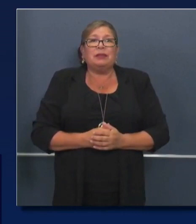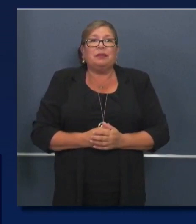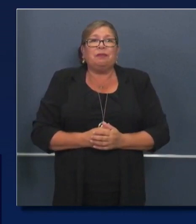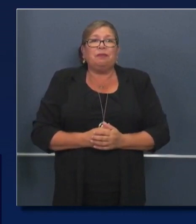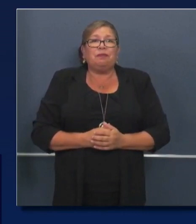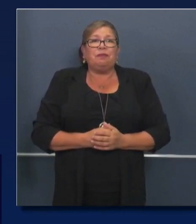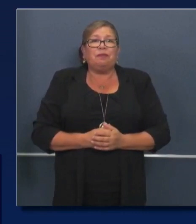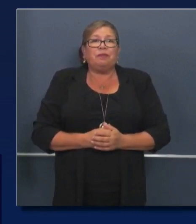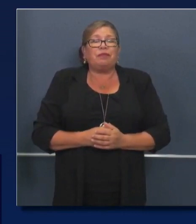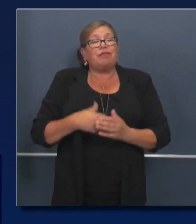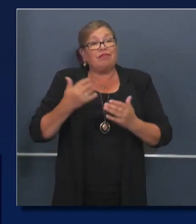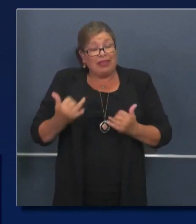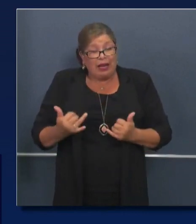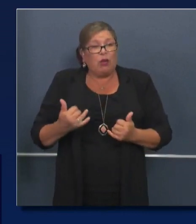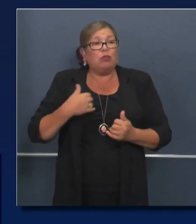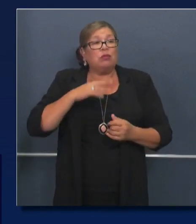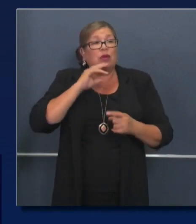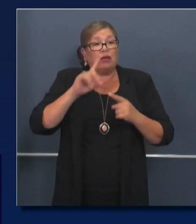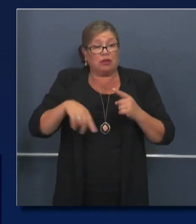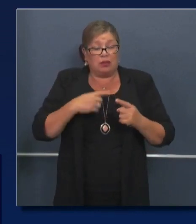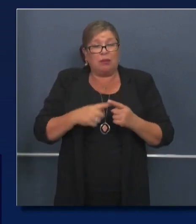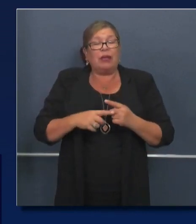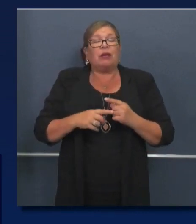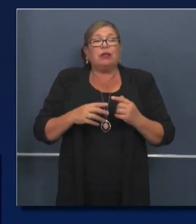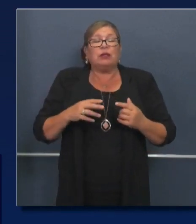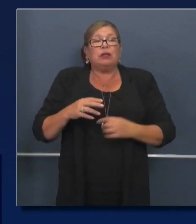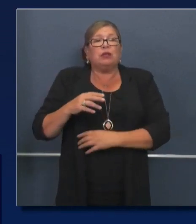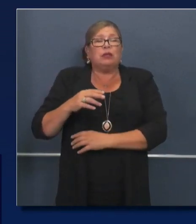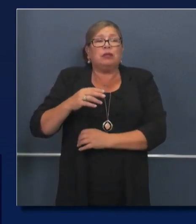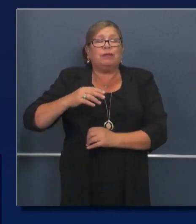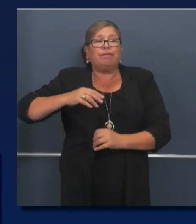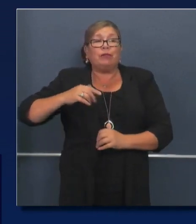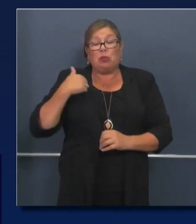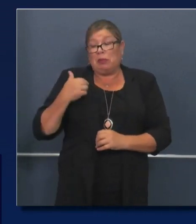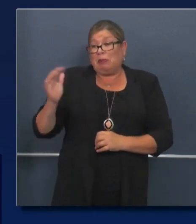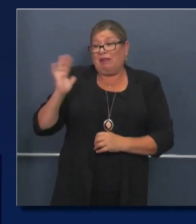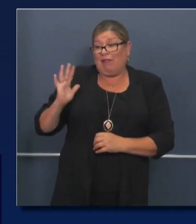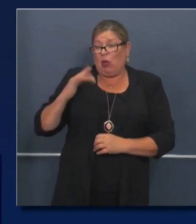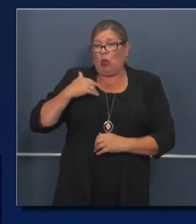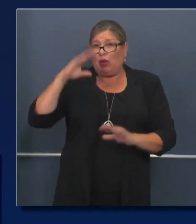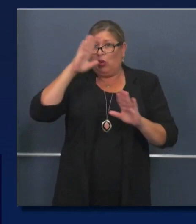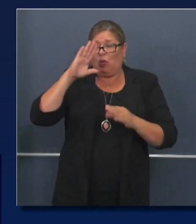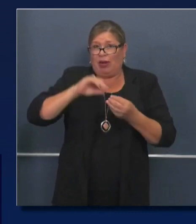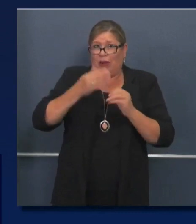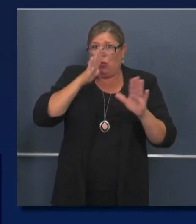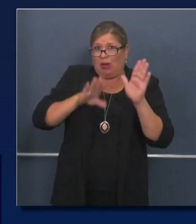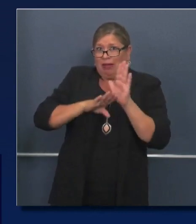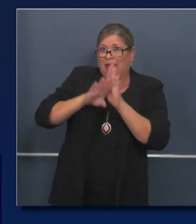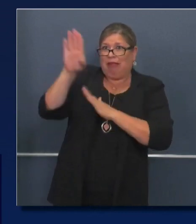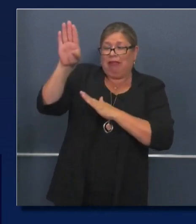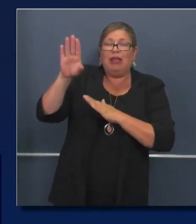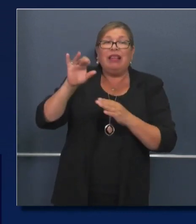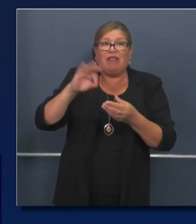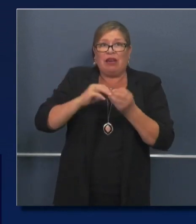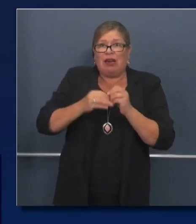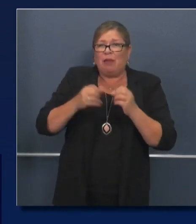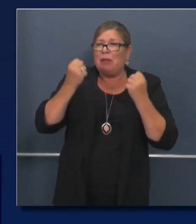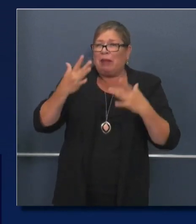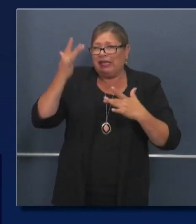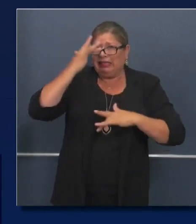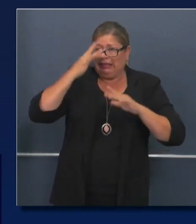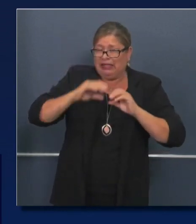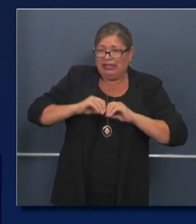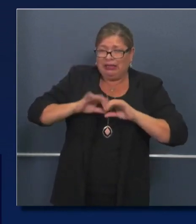We decompressed that hospital system. Incredible partnerships with 416 of our hospitals up and down the state of California, working with the